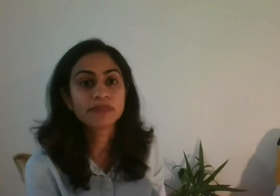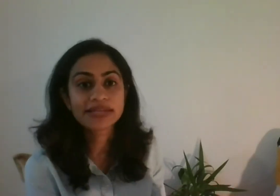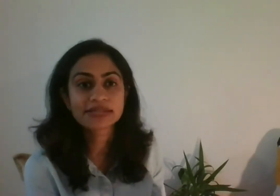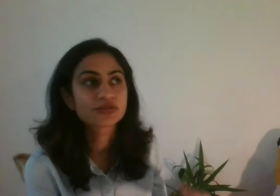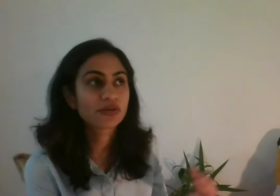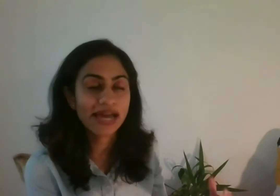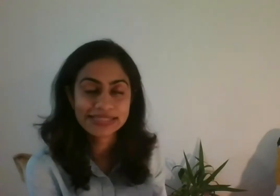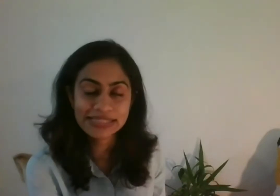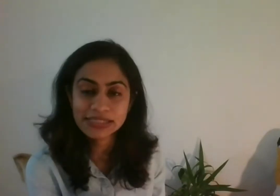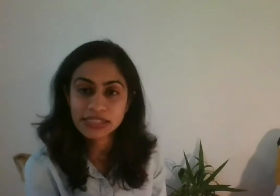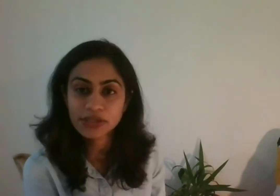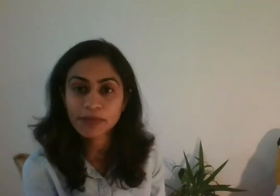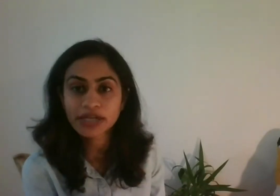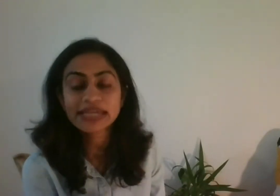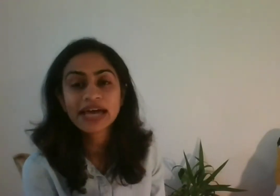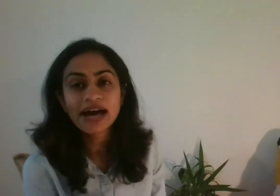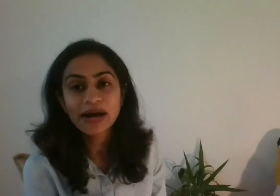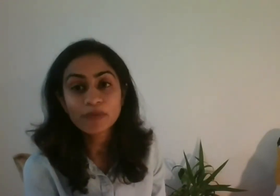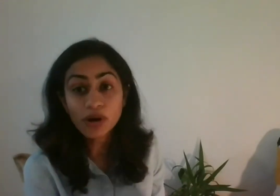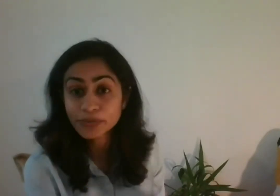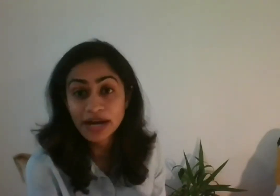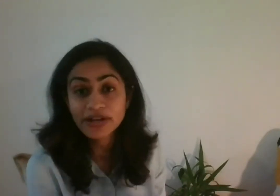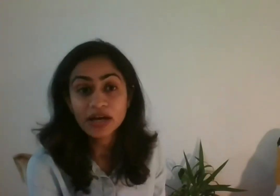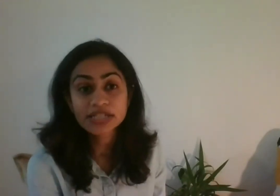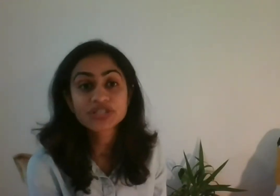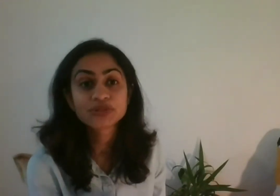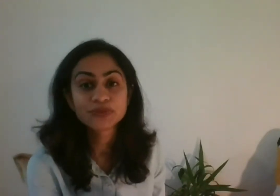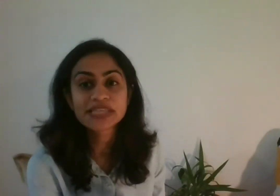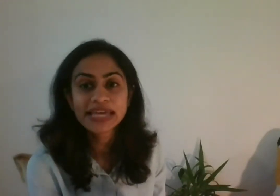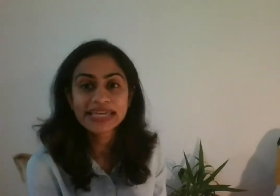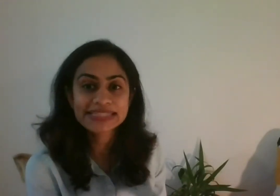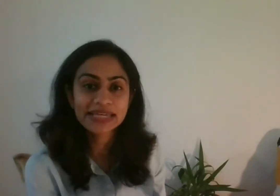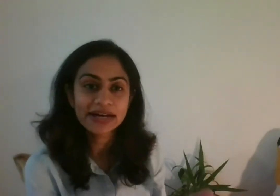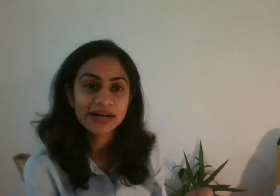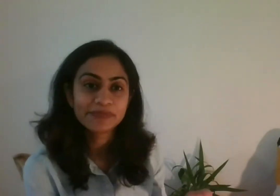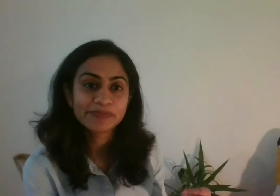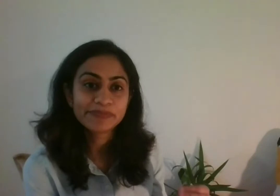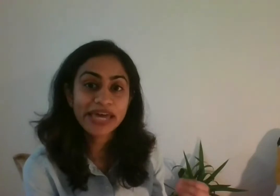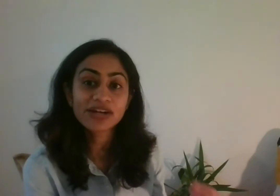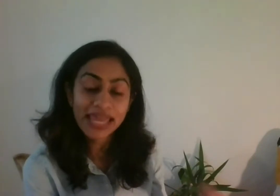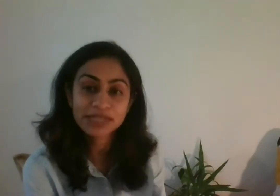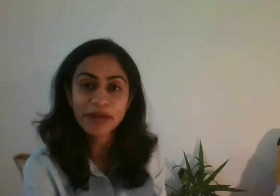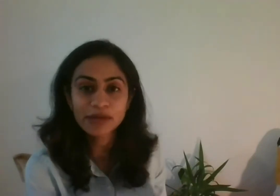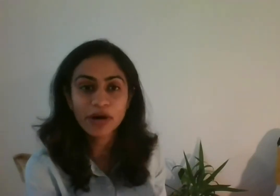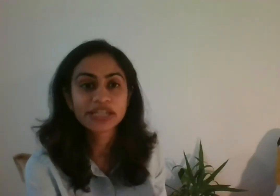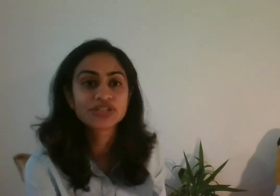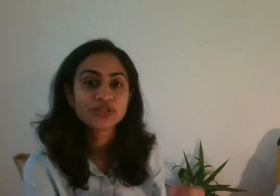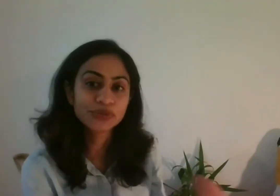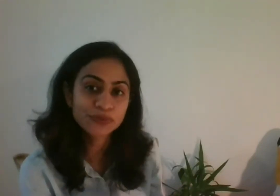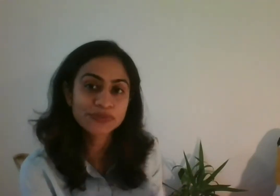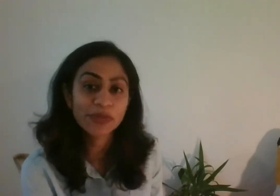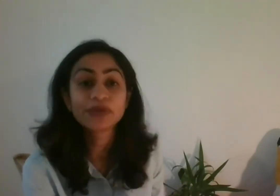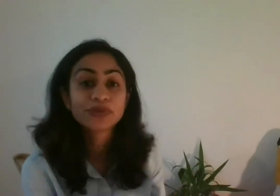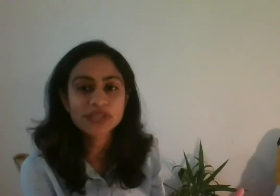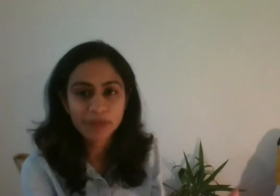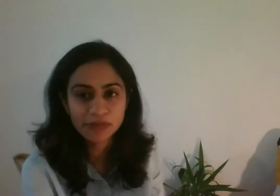or medicines or vaccines into the body or repairing our tissues, it's better liked by a body to